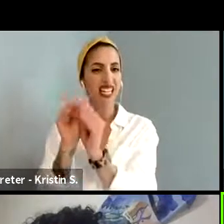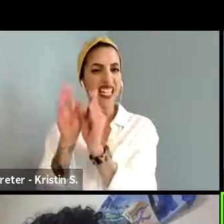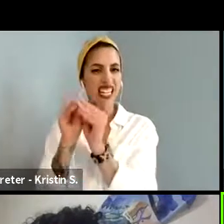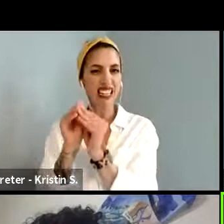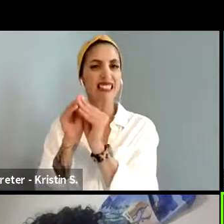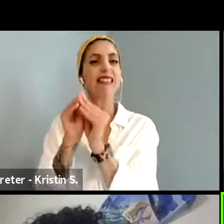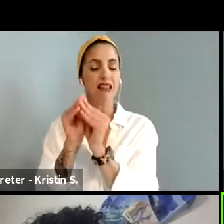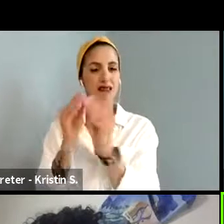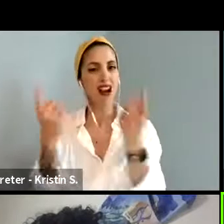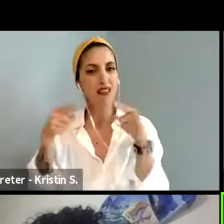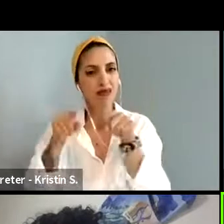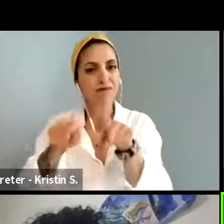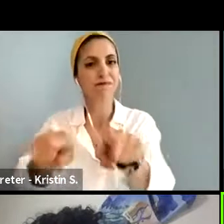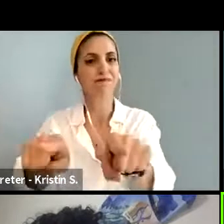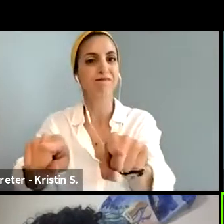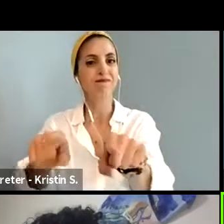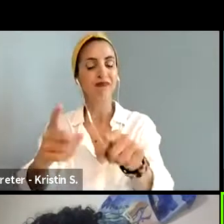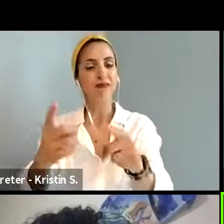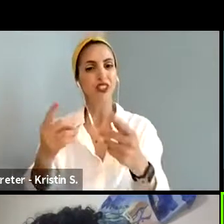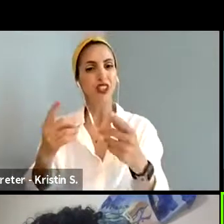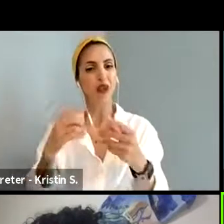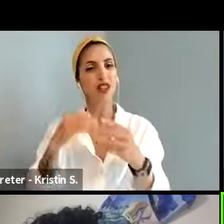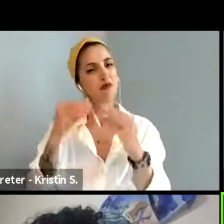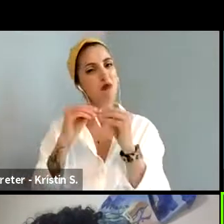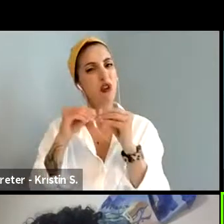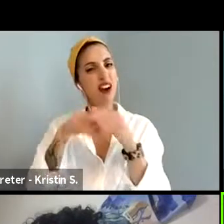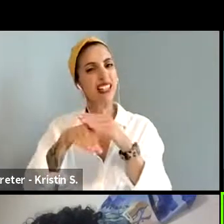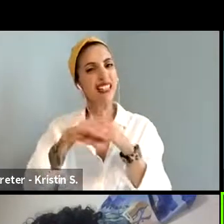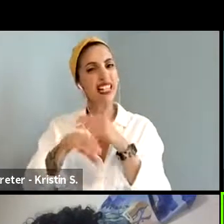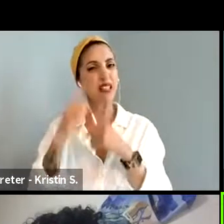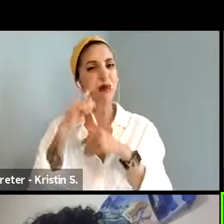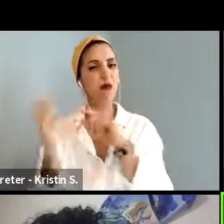hybrid art, so that it's accessible for all.